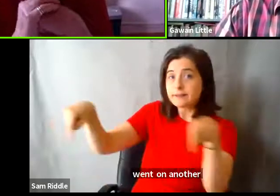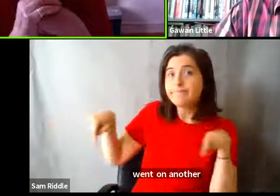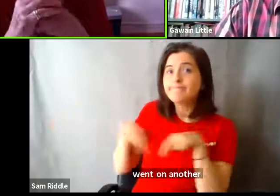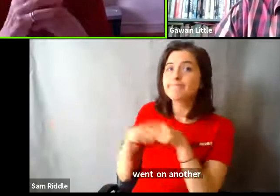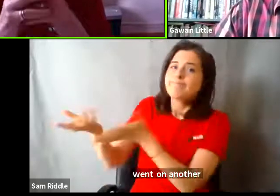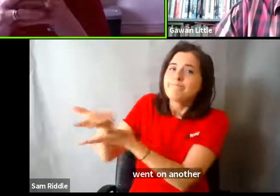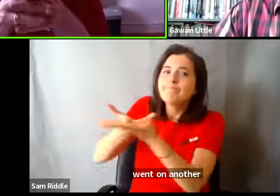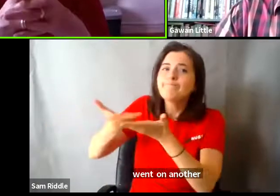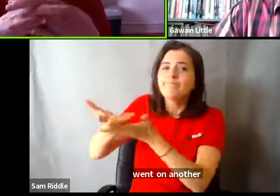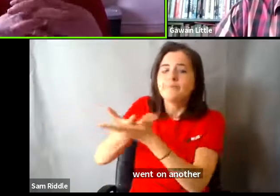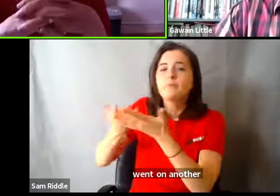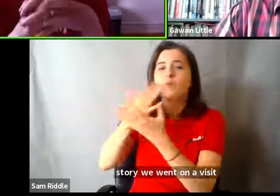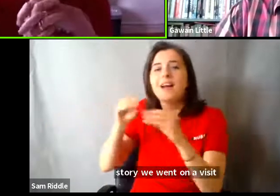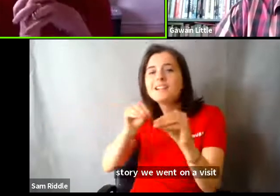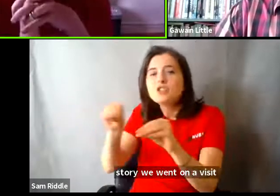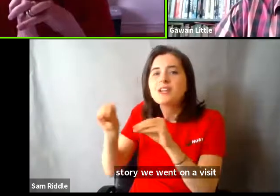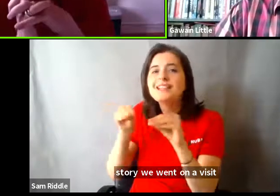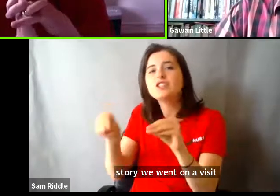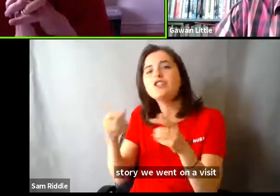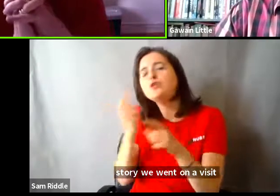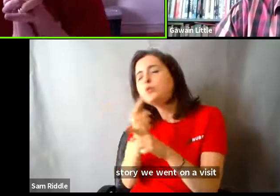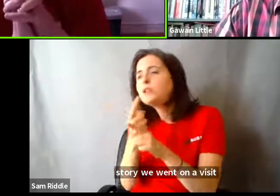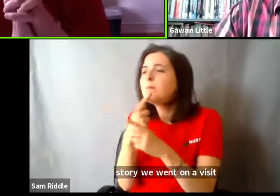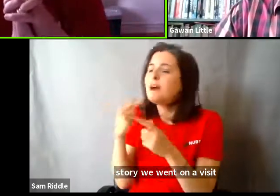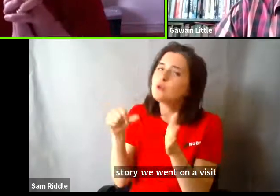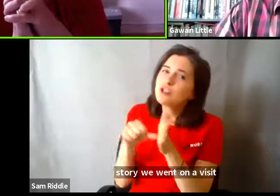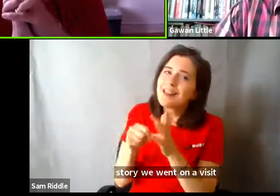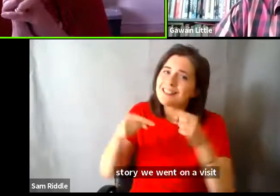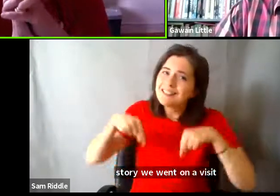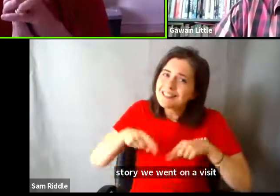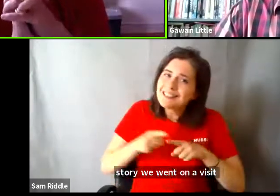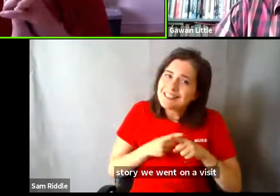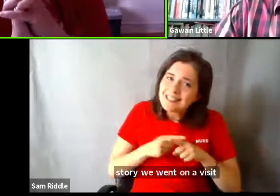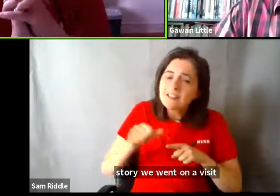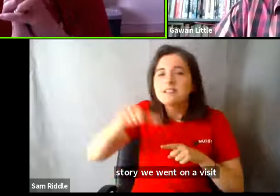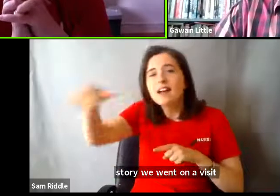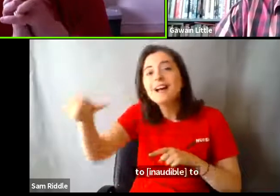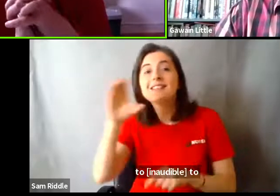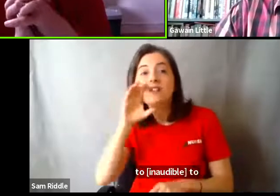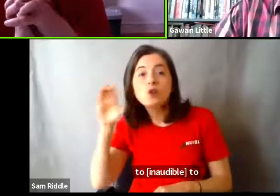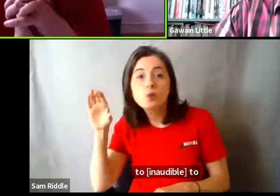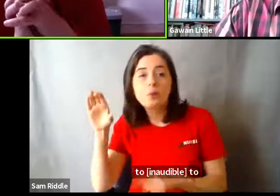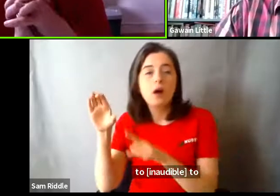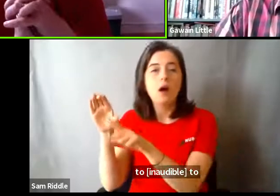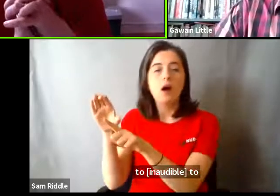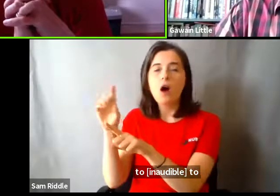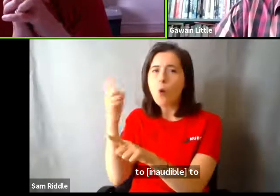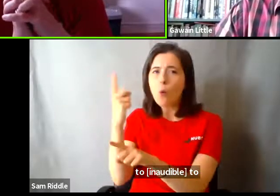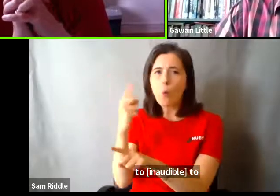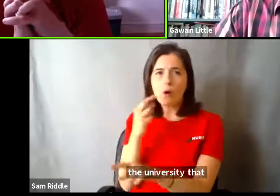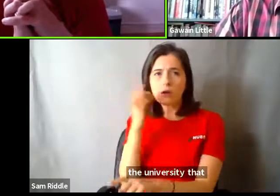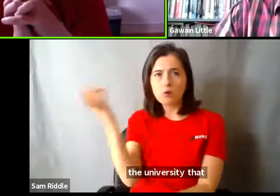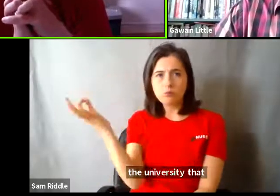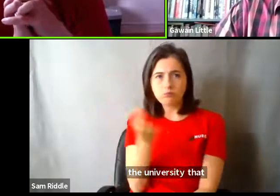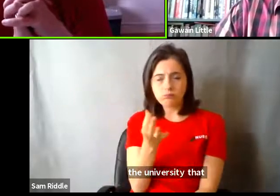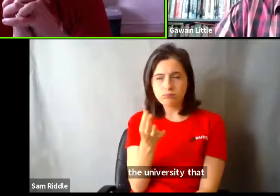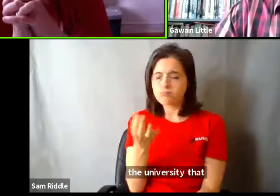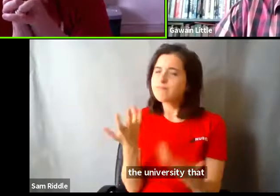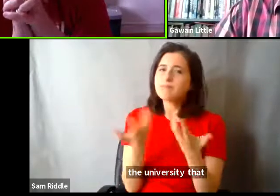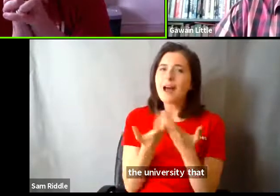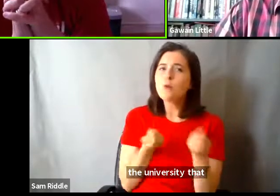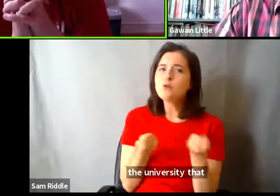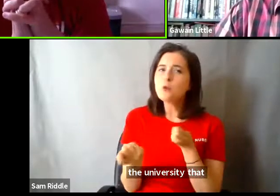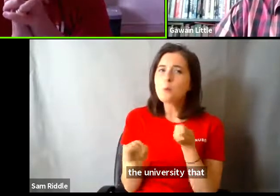and the challenges of education in England and in Cuba. And one of the questions that came up is, how do you